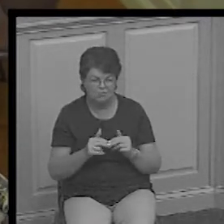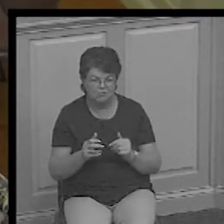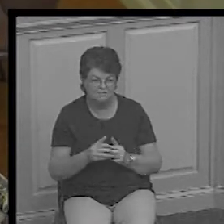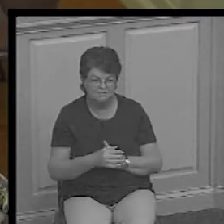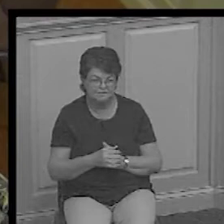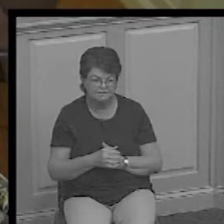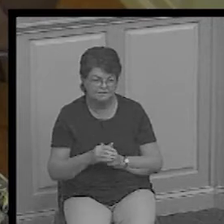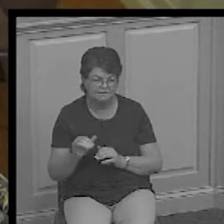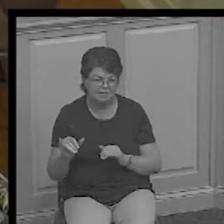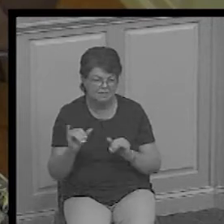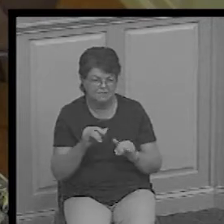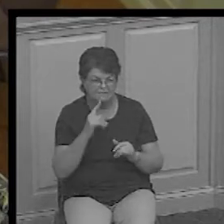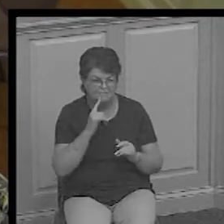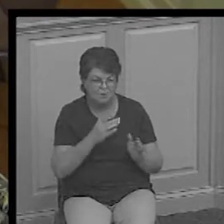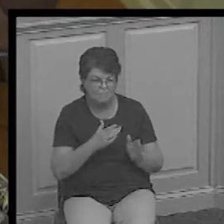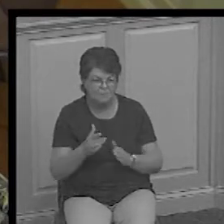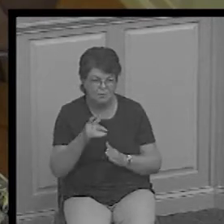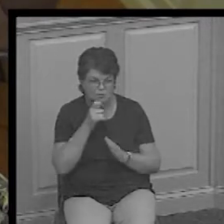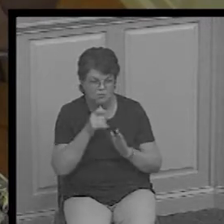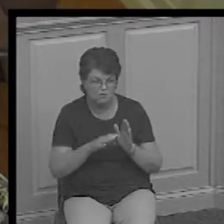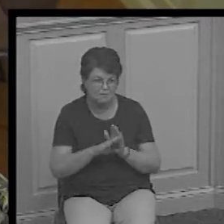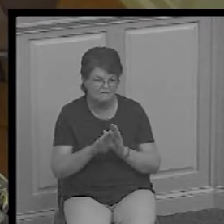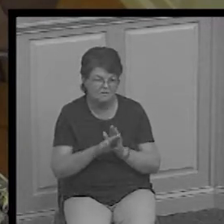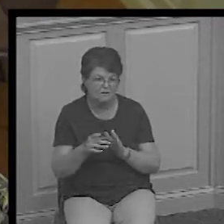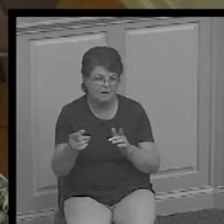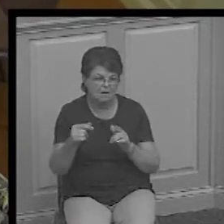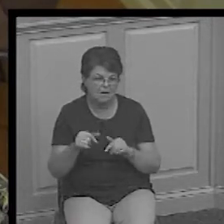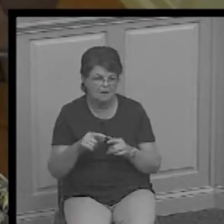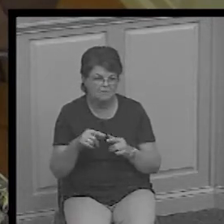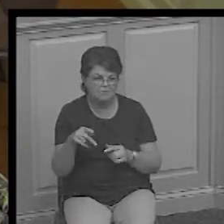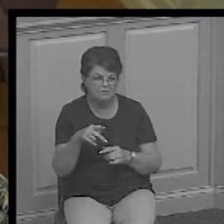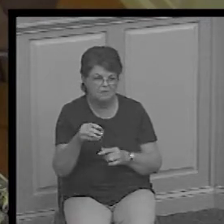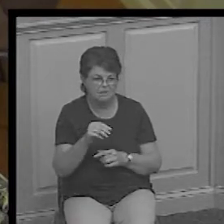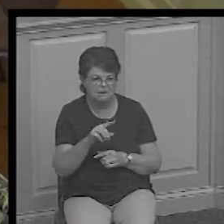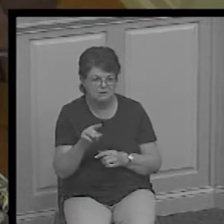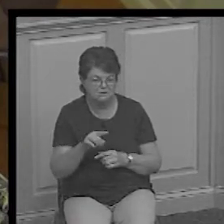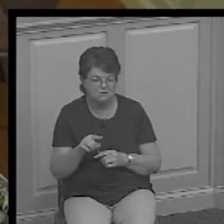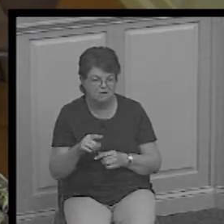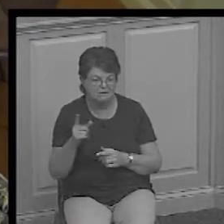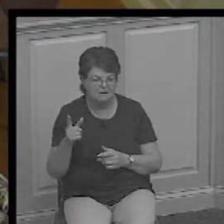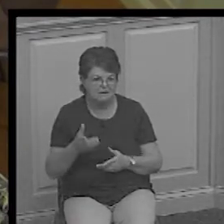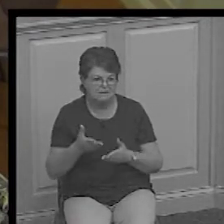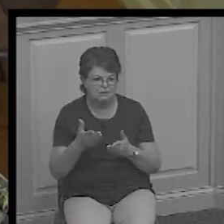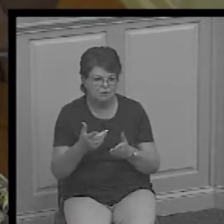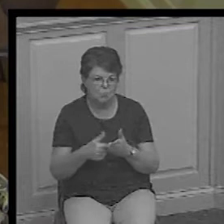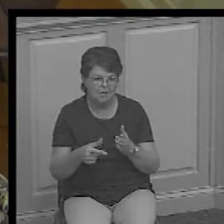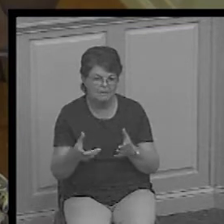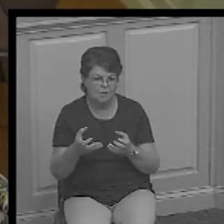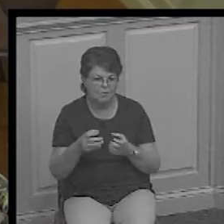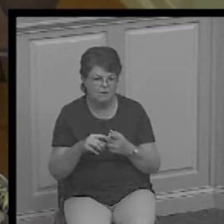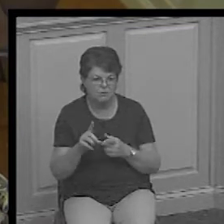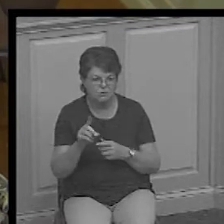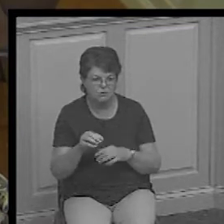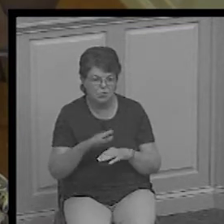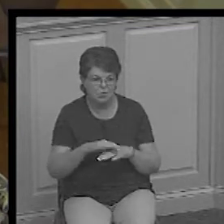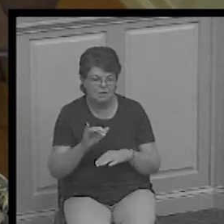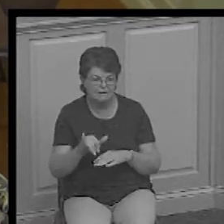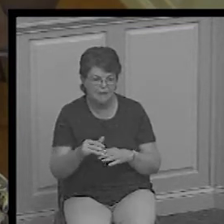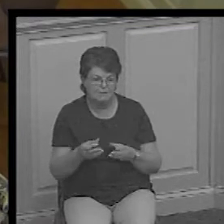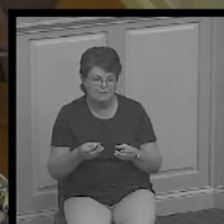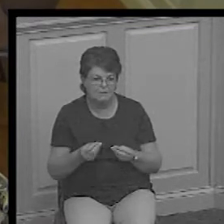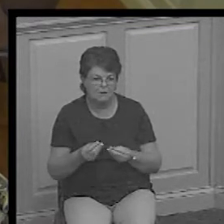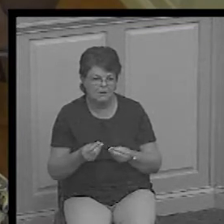similar to a plan for somebody that's a developer and they come to P and Z and they suggest what they want to do on that piece of